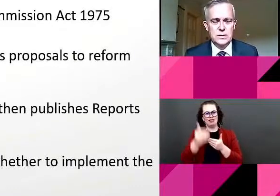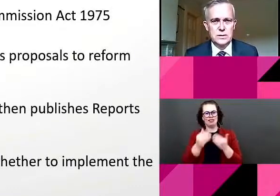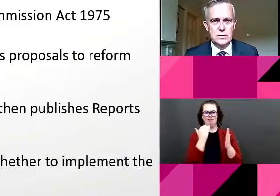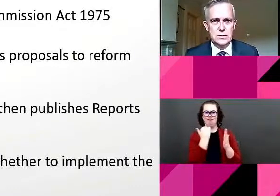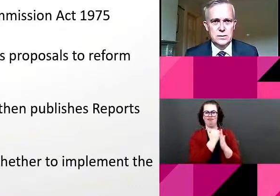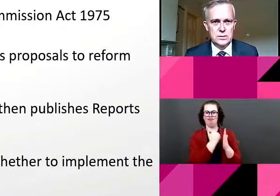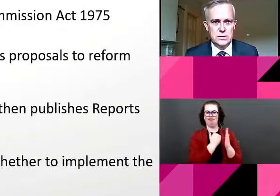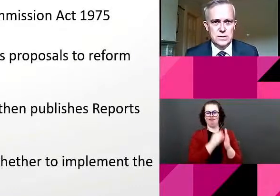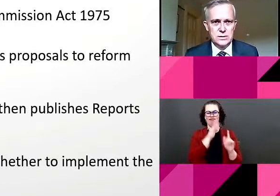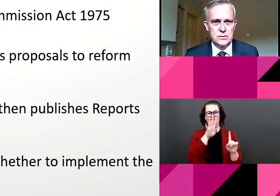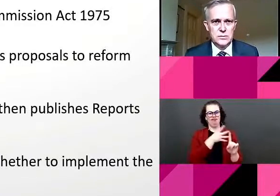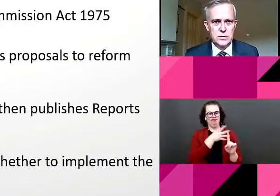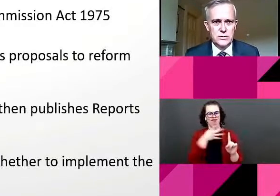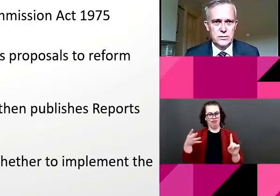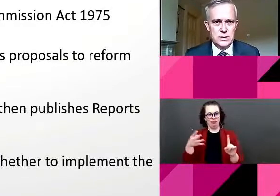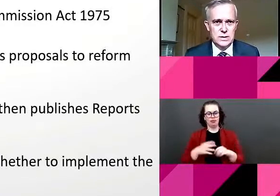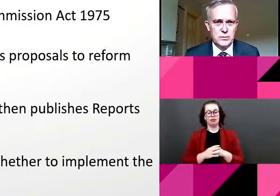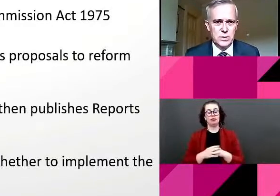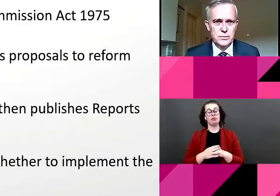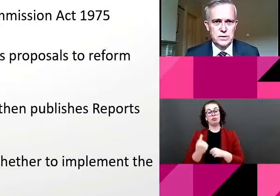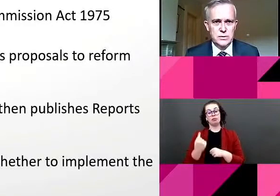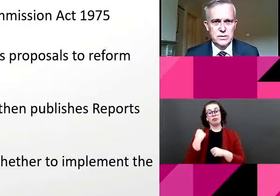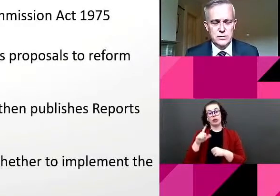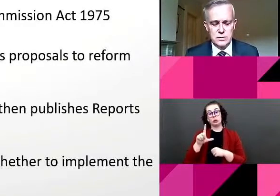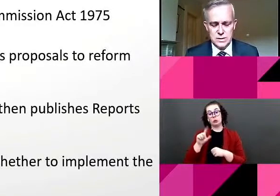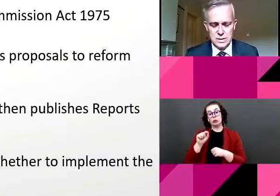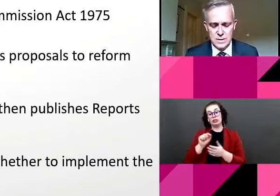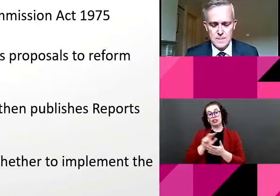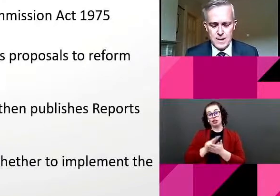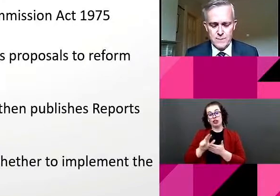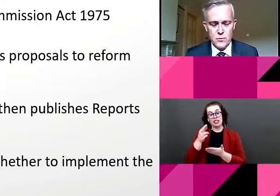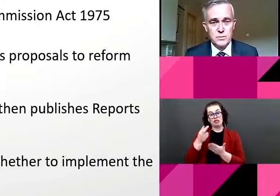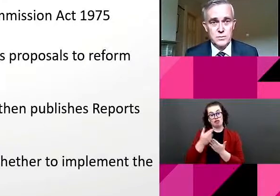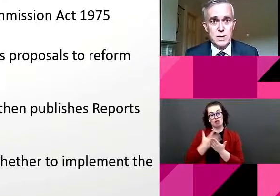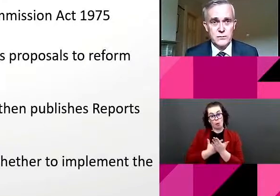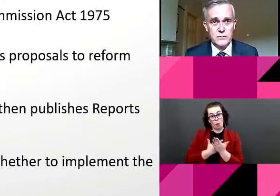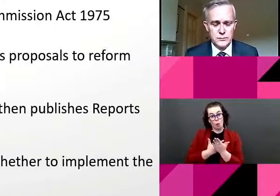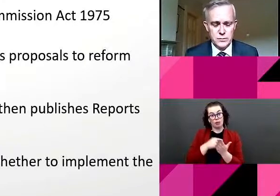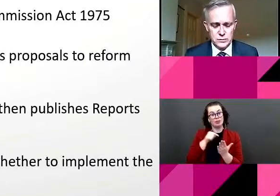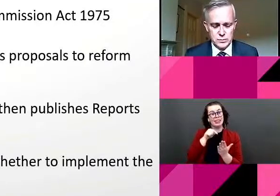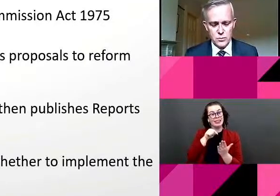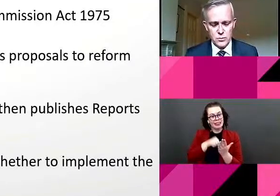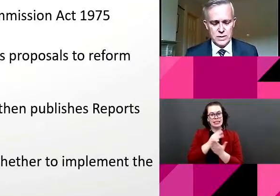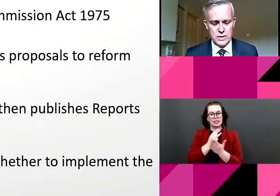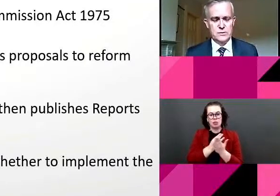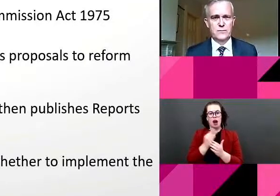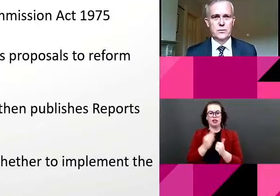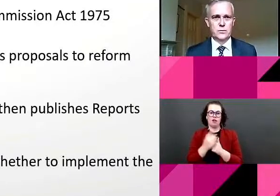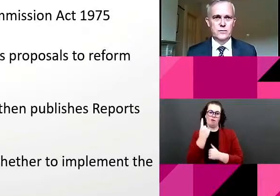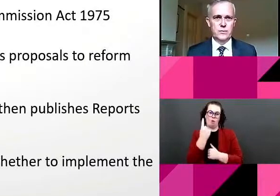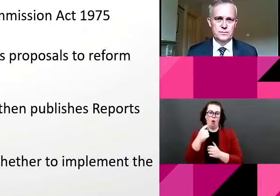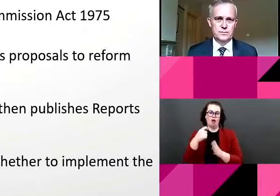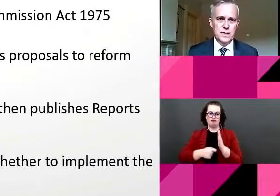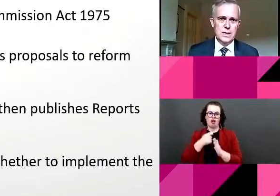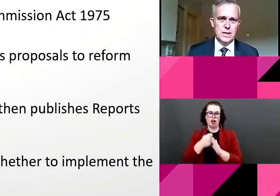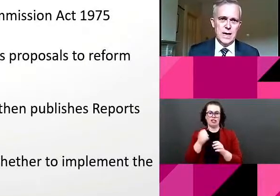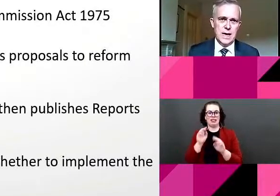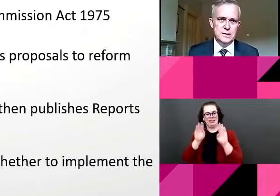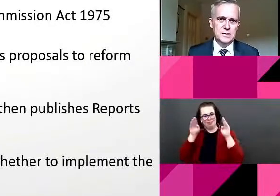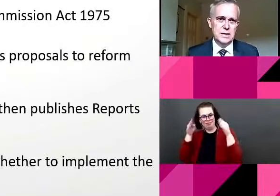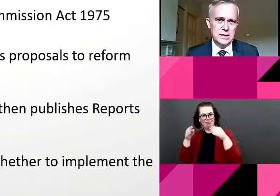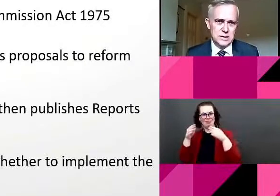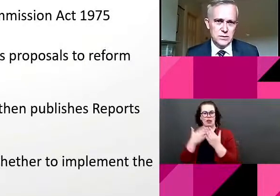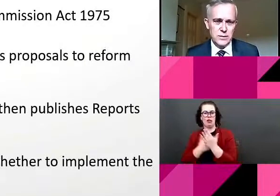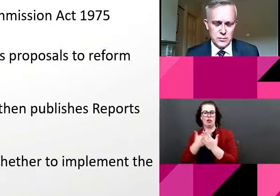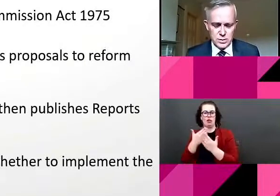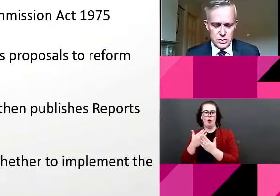we conducted in 2013 and published in 2013 formed part of one of those programs of law reform.